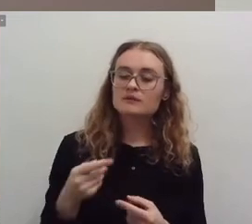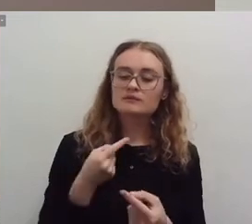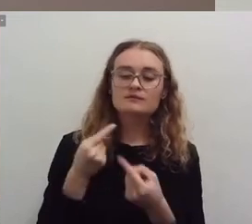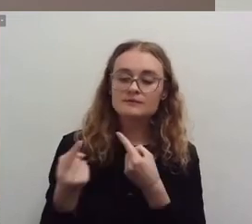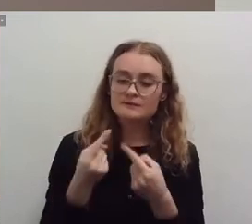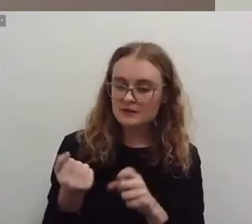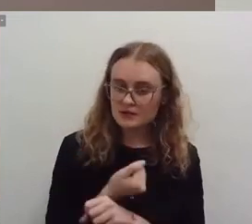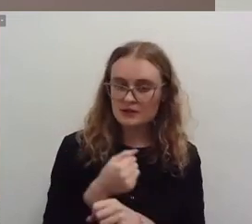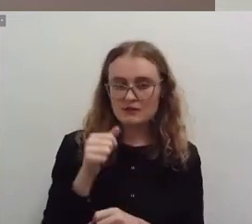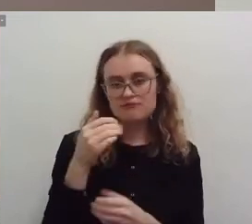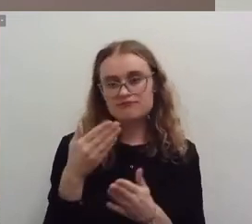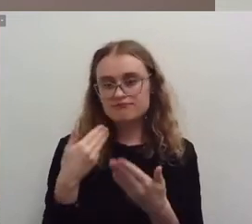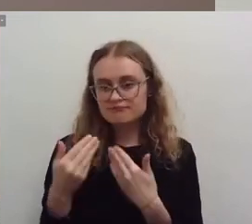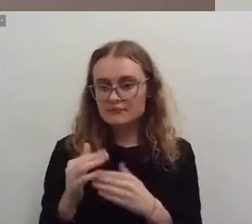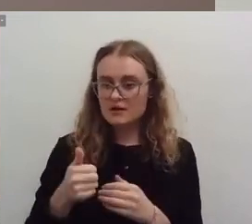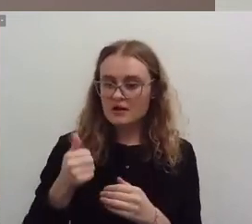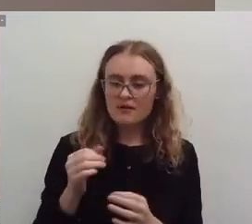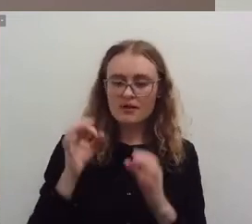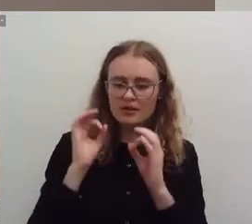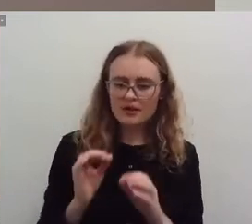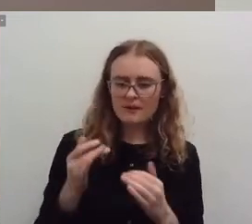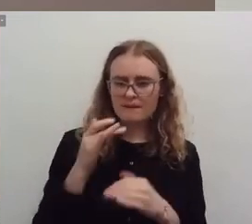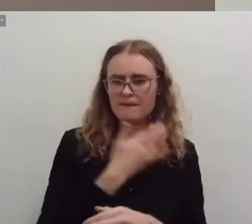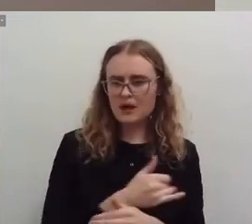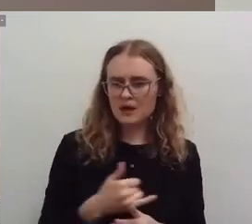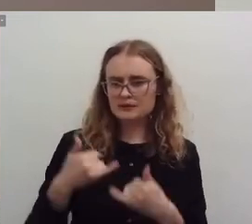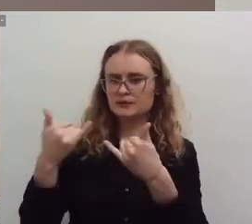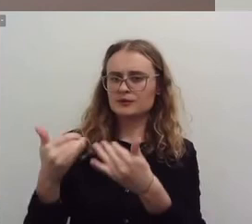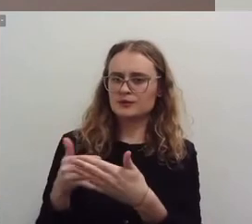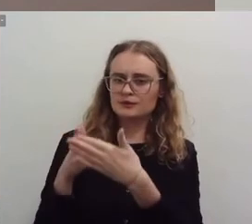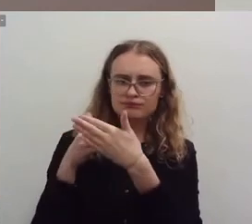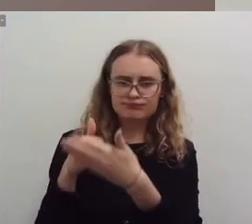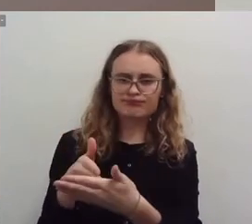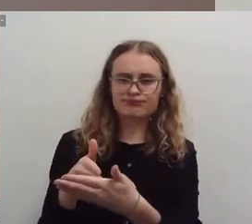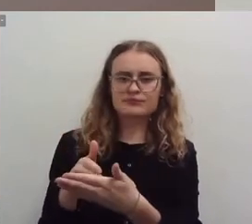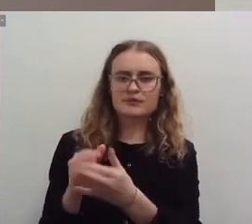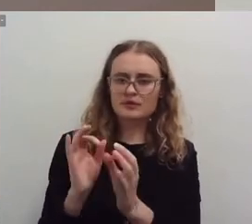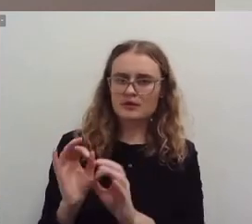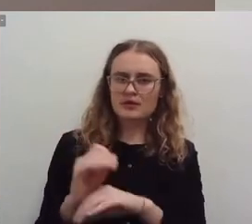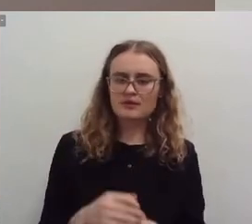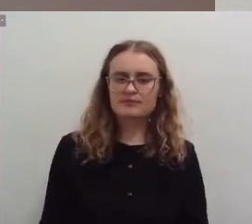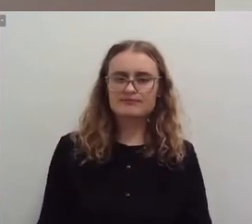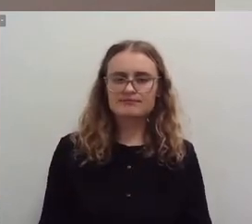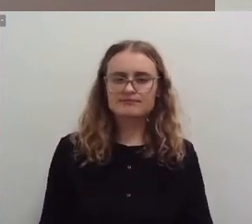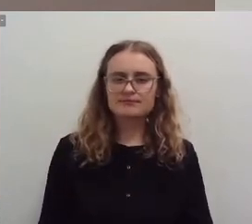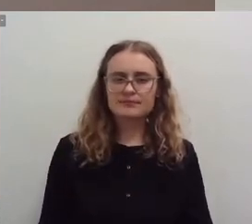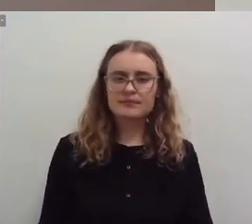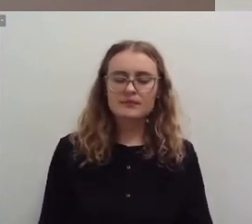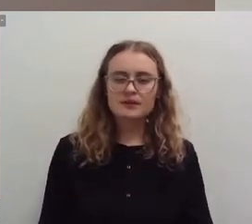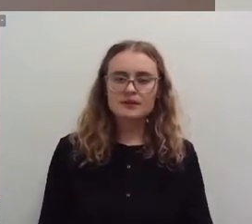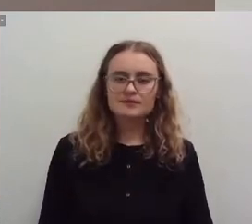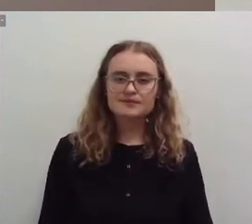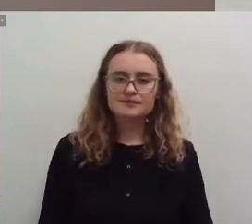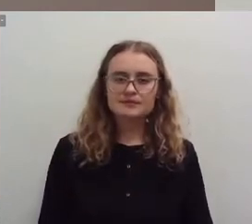was extremely touching to hear the stories of people